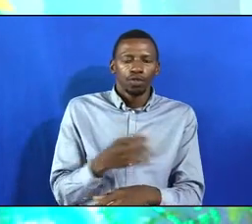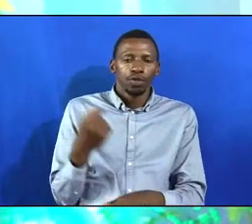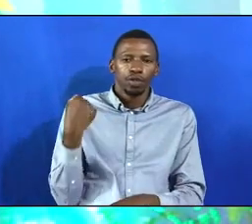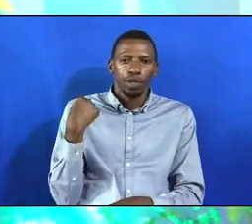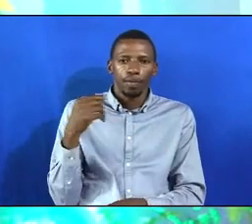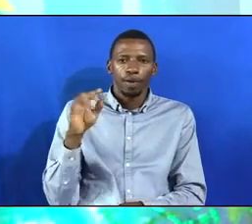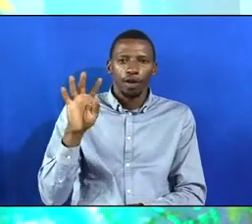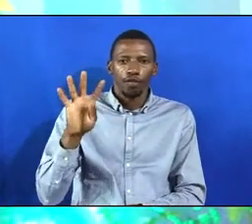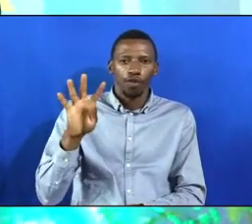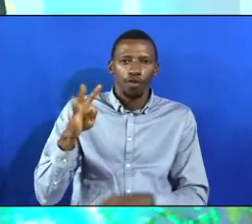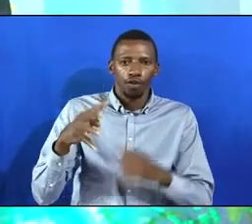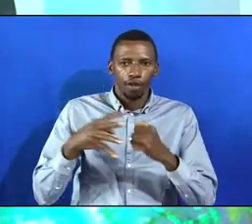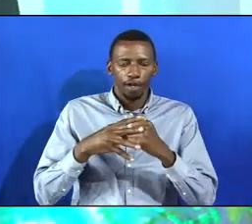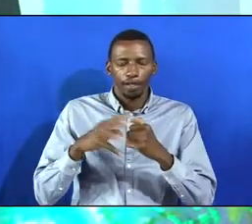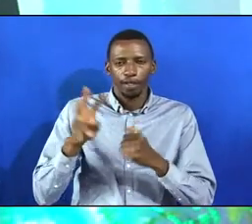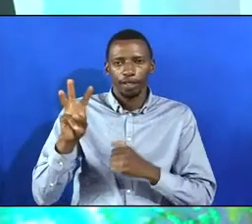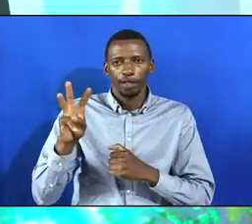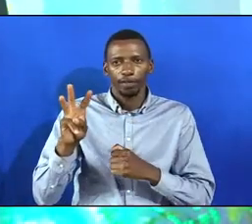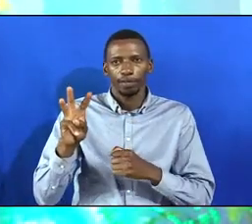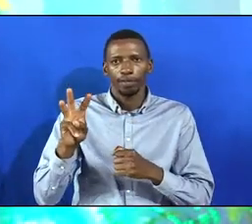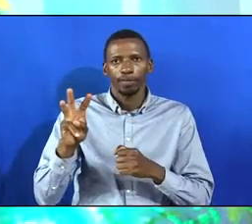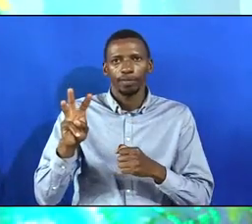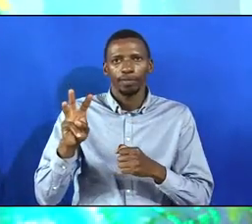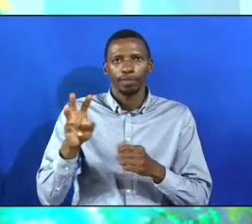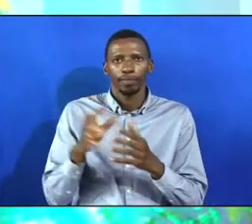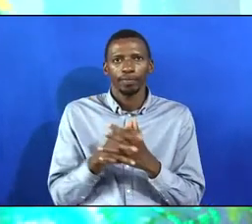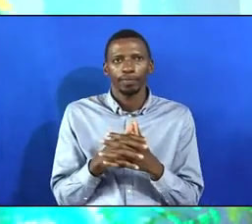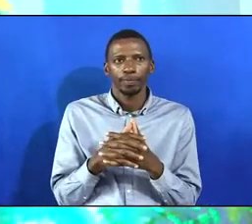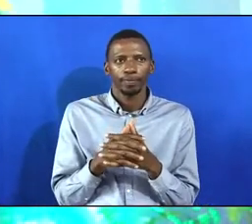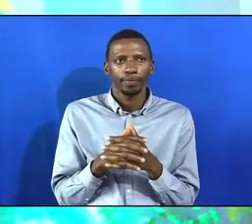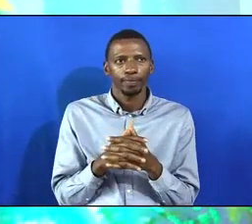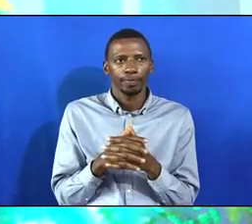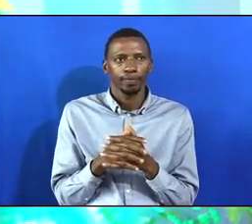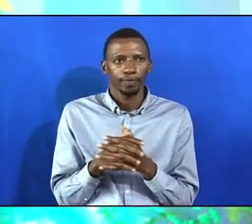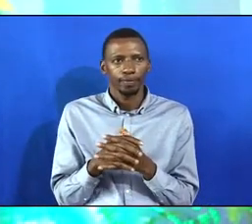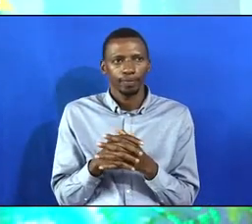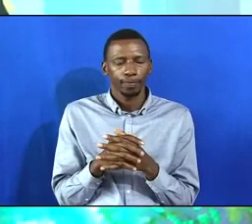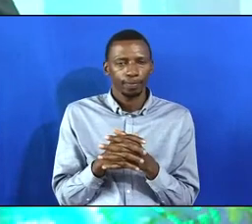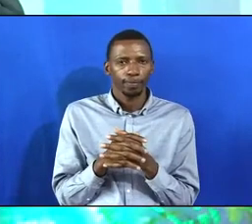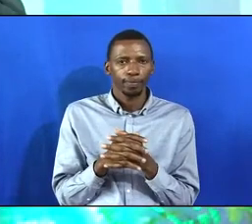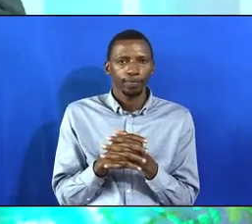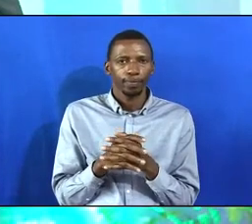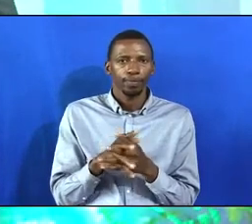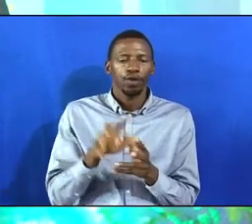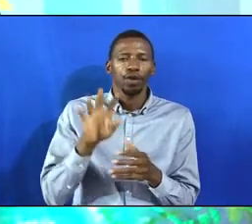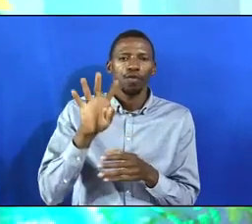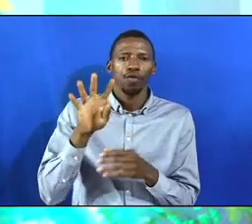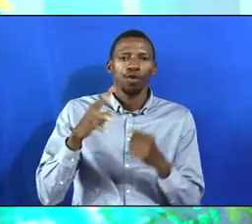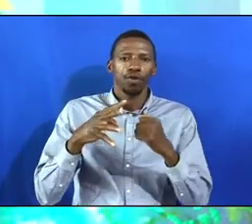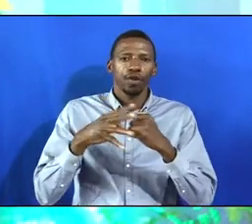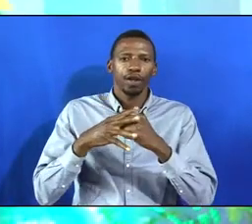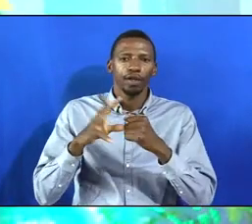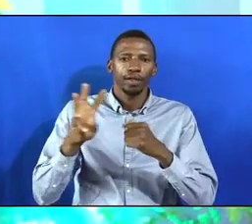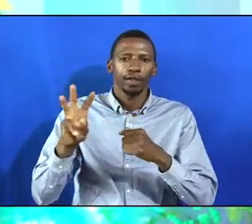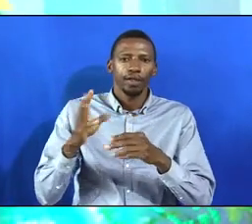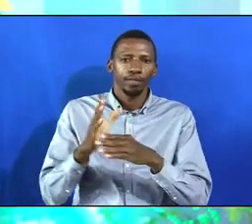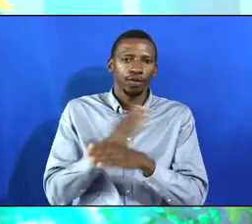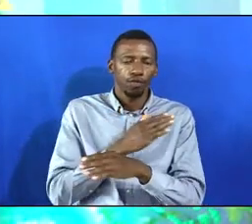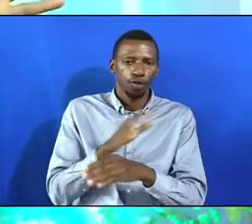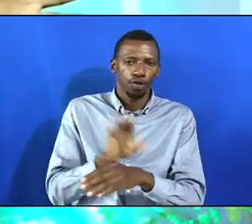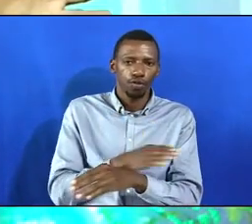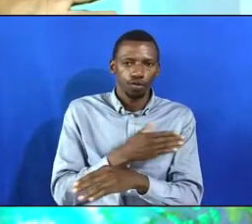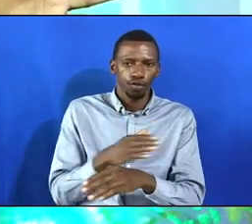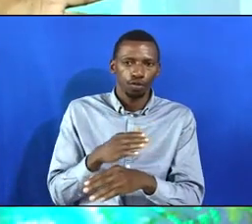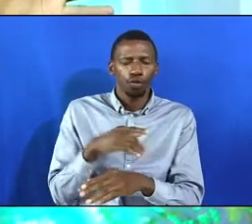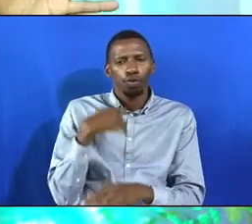the woman at the well, 493. So prepare to that effect that the song will sing. So before we sing the song,